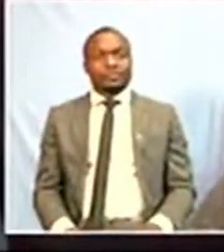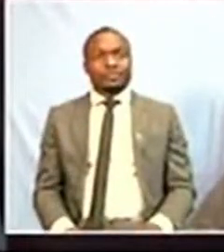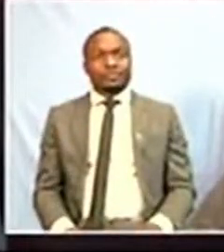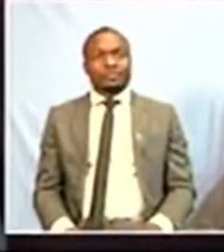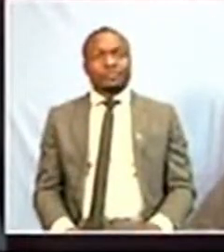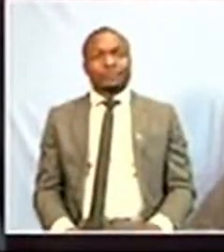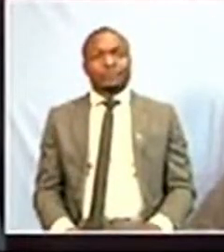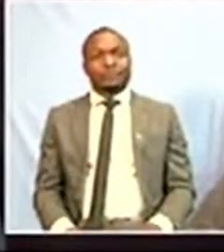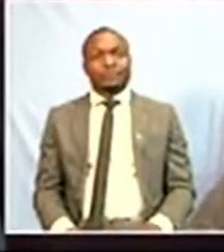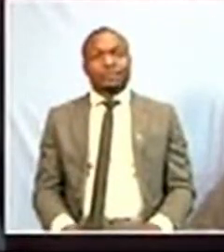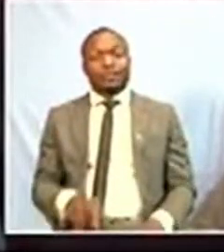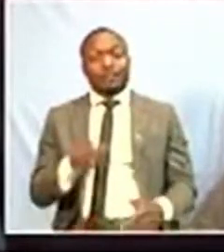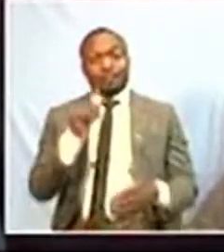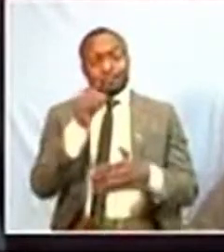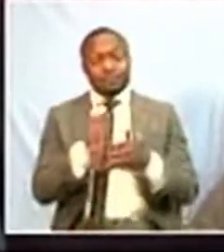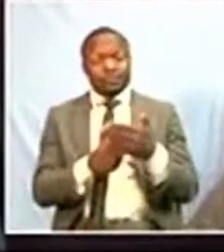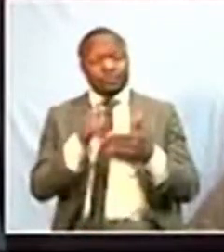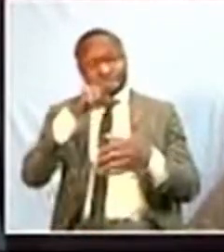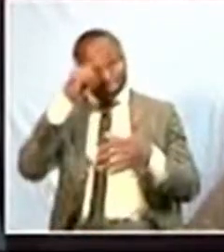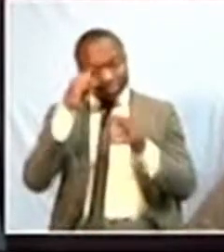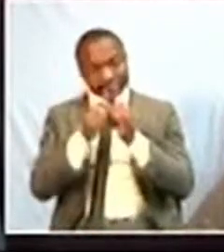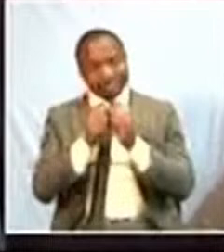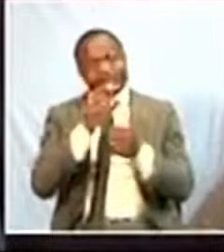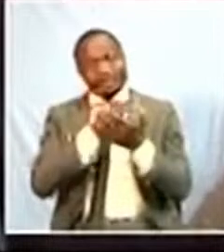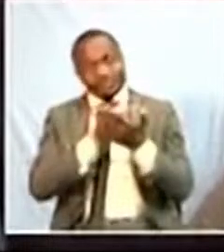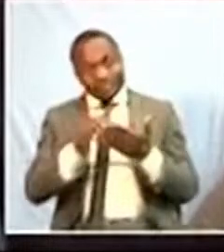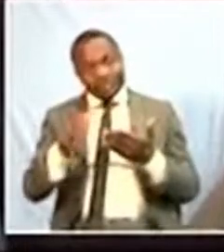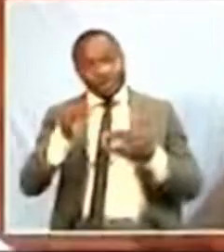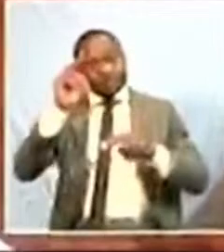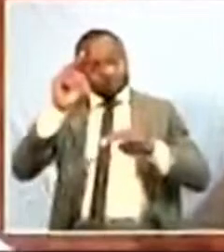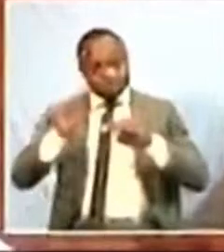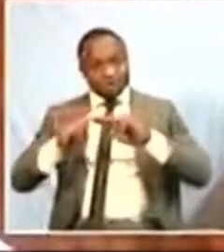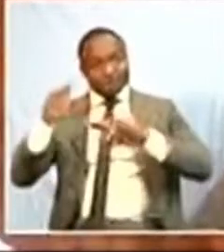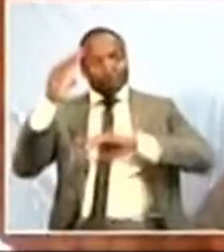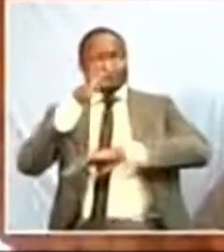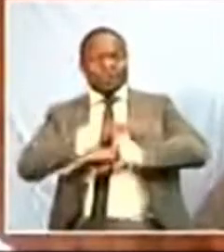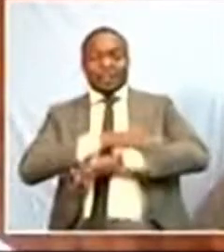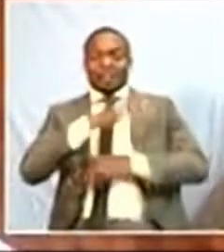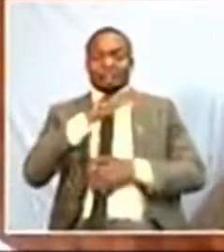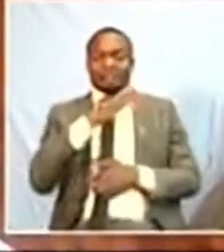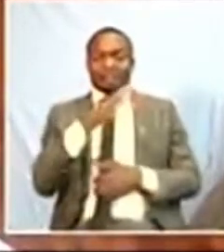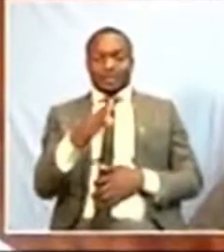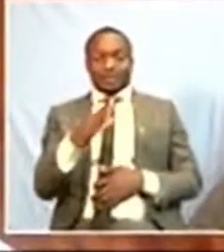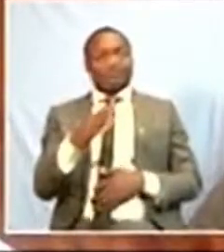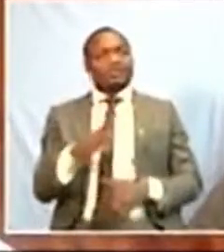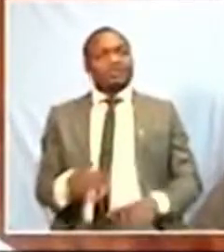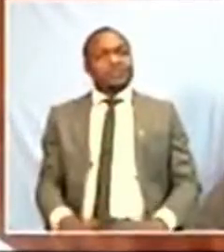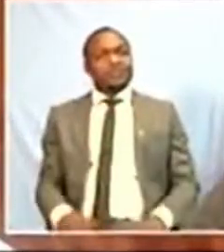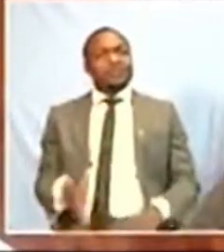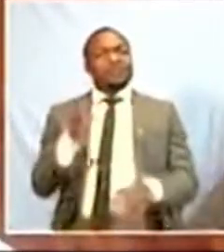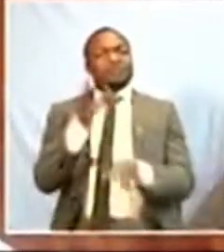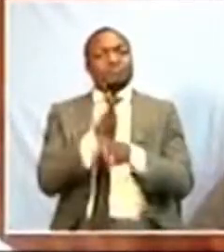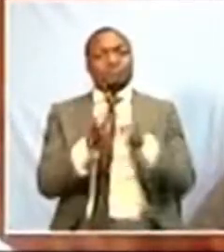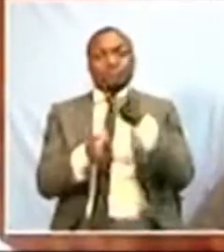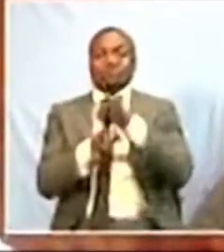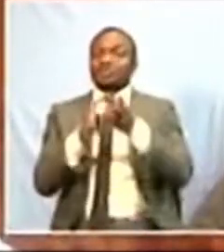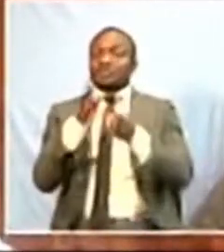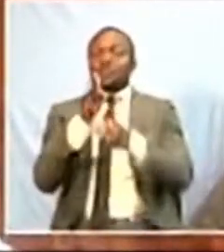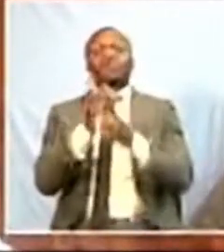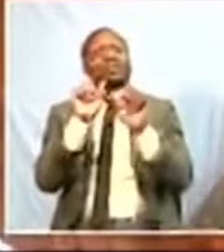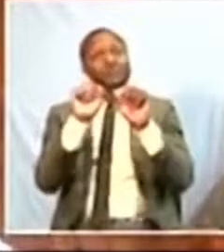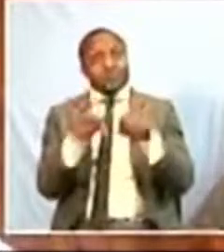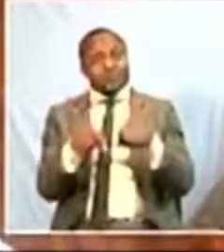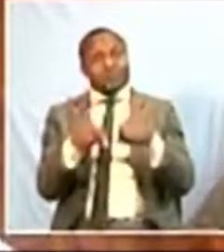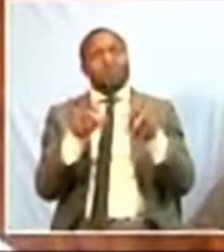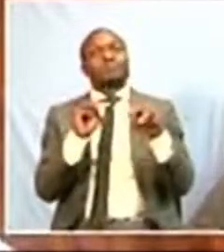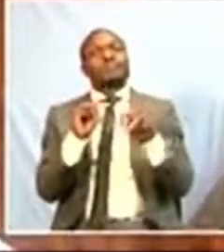was that base that was used. So because it failed on the desks, that is okay. On the building, the structure, you can do